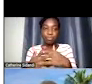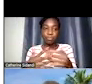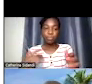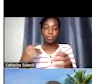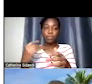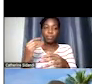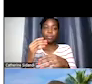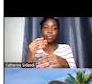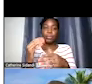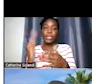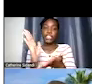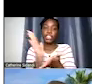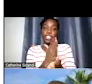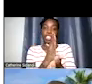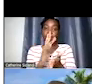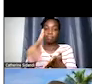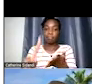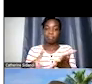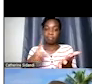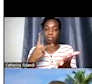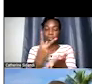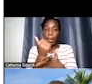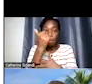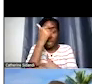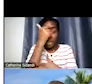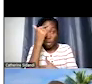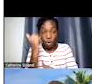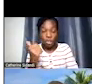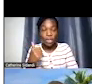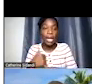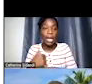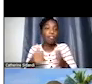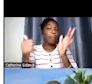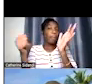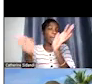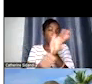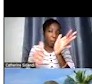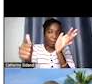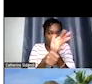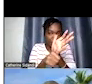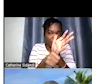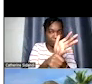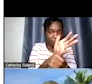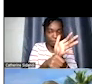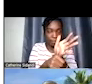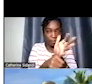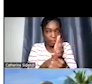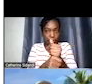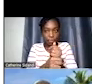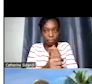sharing the presentation, because there's a problem with the